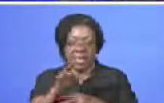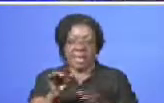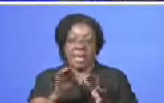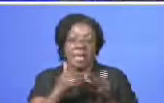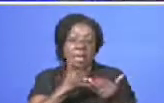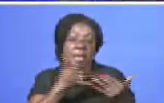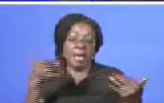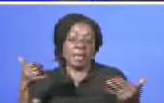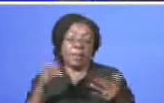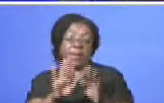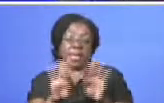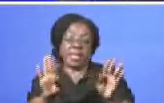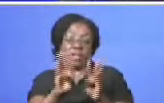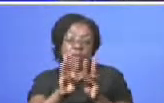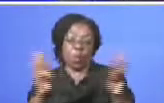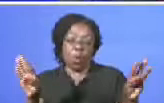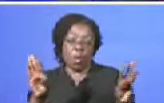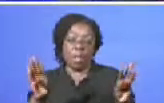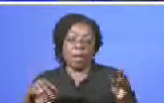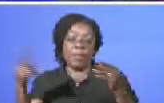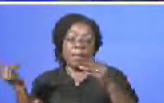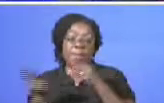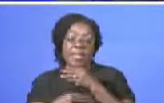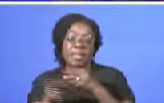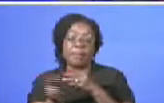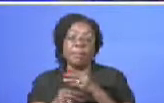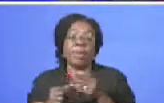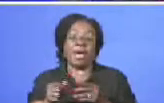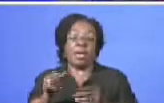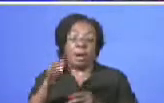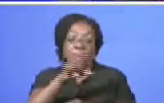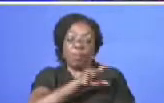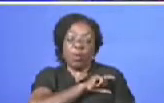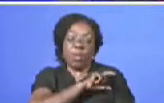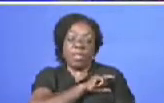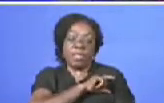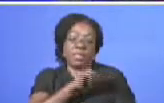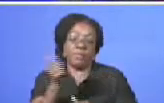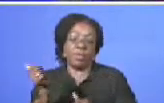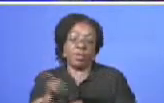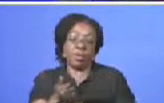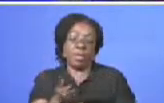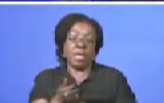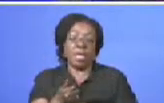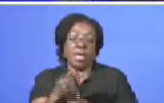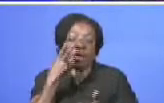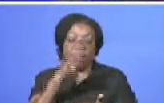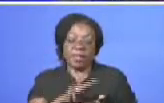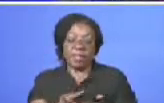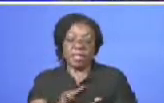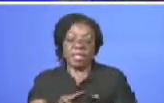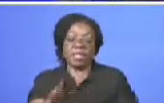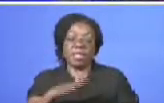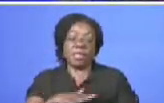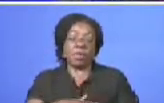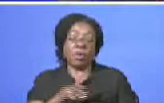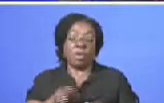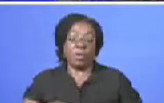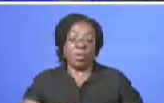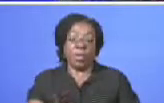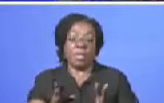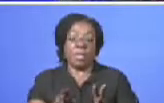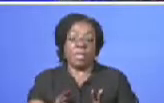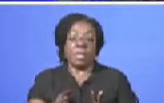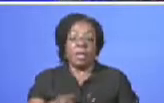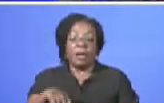being struck with a policeman's baton. The Commissioner of Police has already confirmed that an investigation is underway. Progressive Liberal Party leader